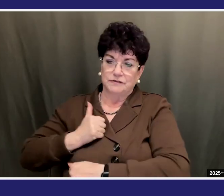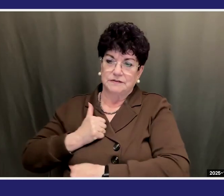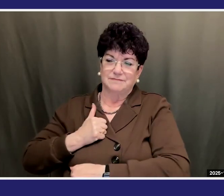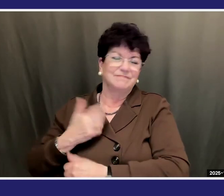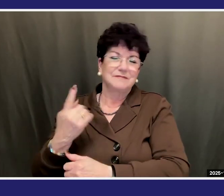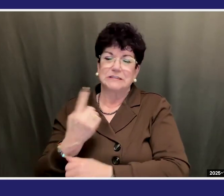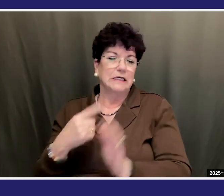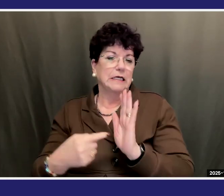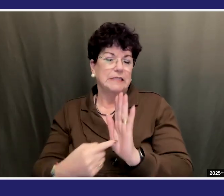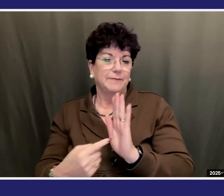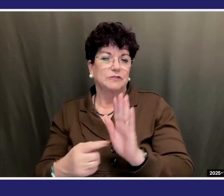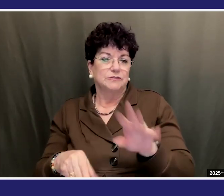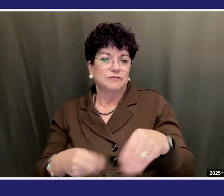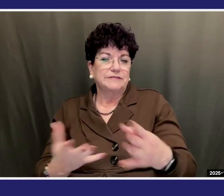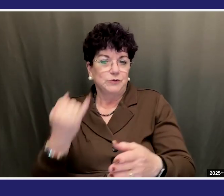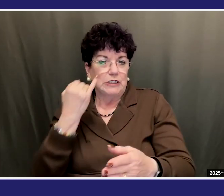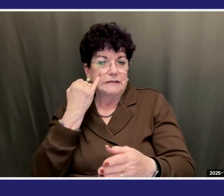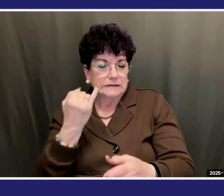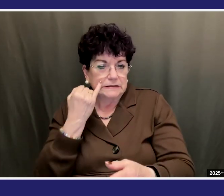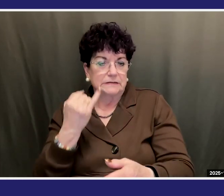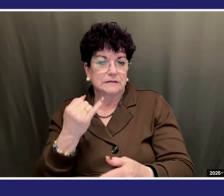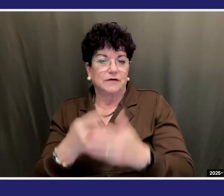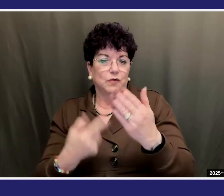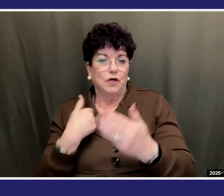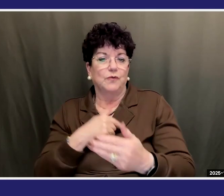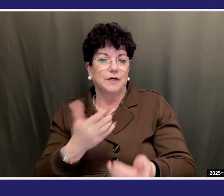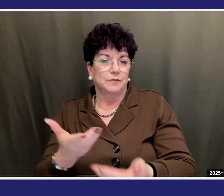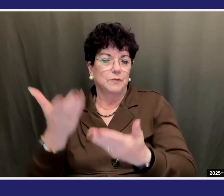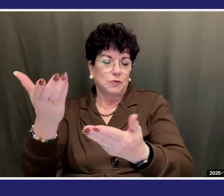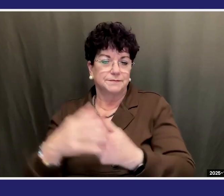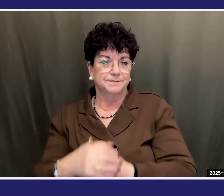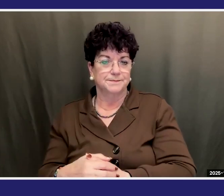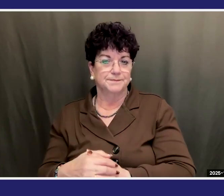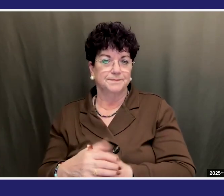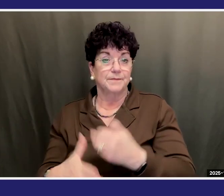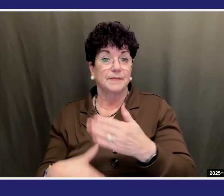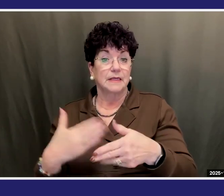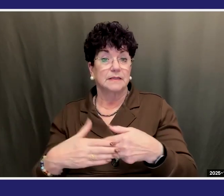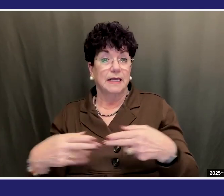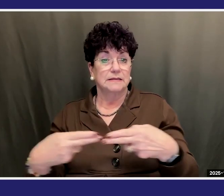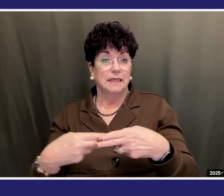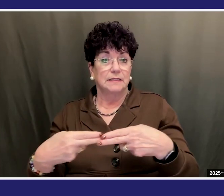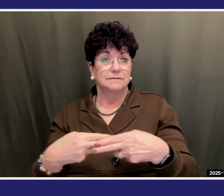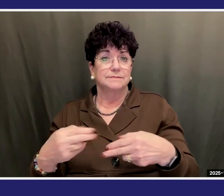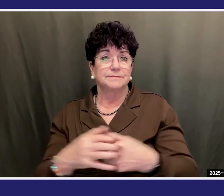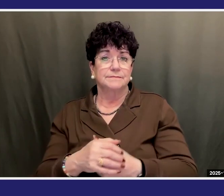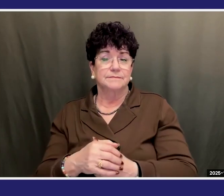to give folks a concrete sense or an idea of what we are proposing. Next slide, please.